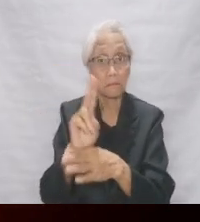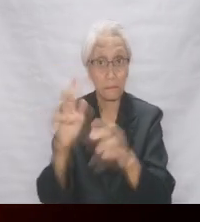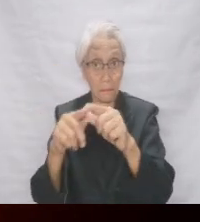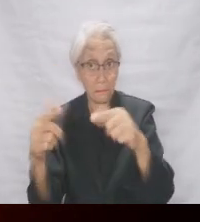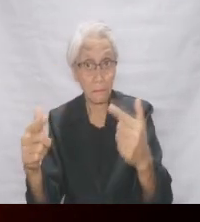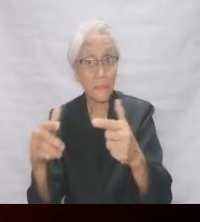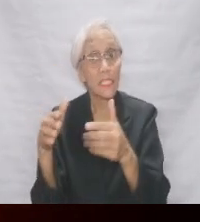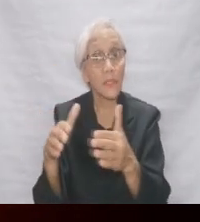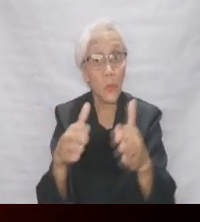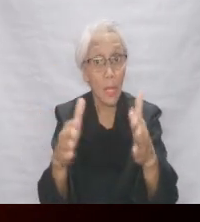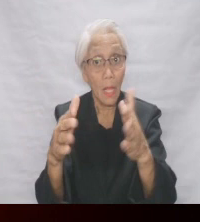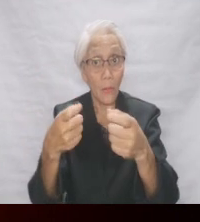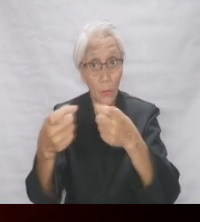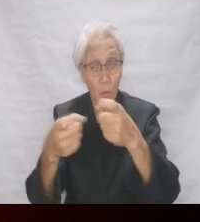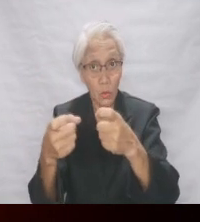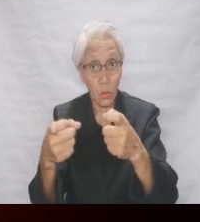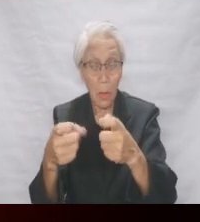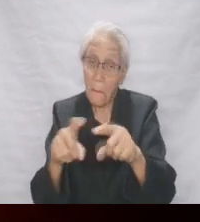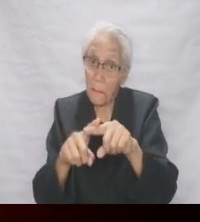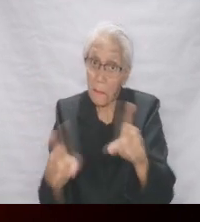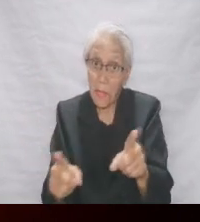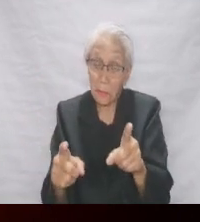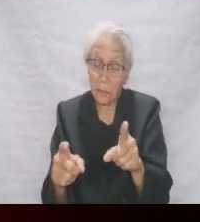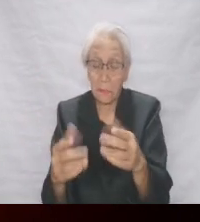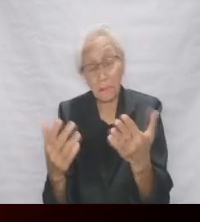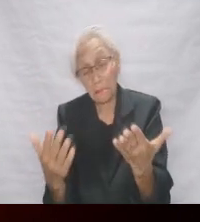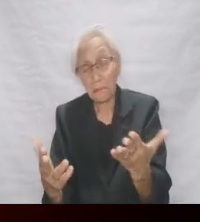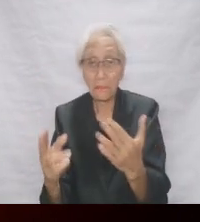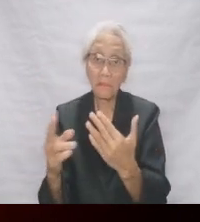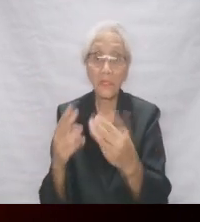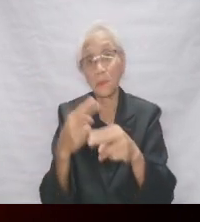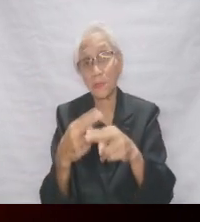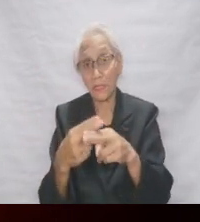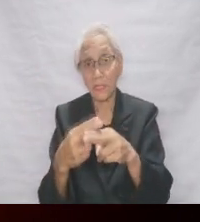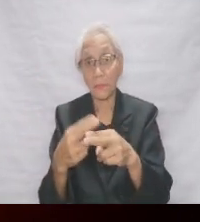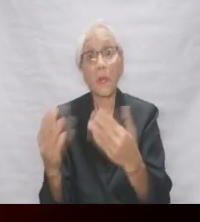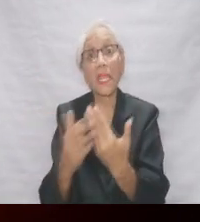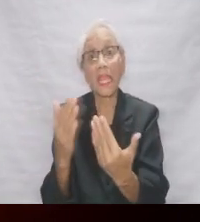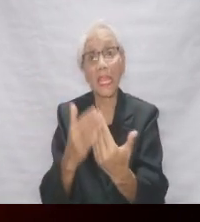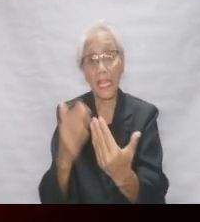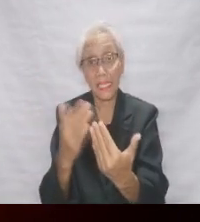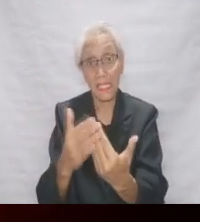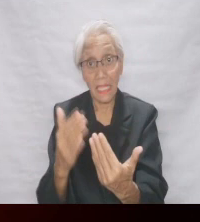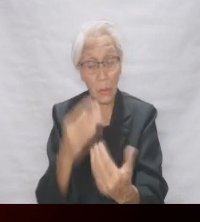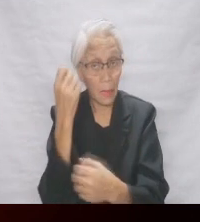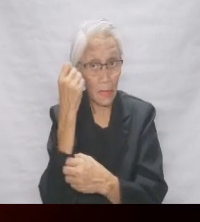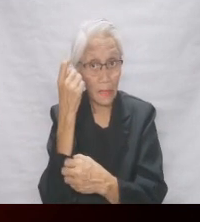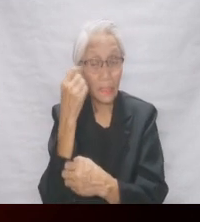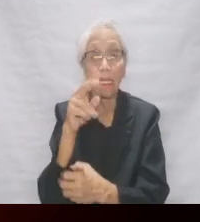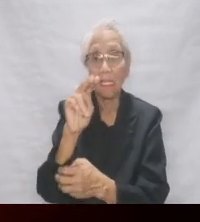means of control. Well, ang tawag ko dito para madaling maintindihan ay